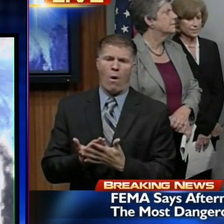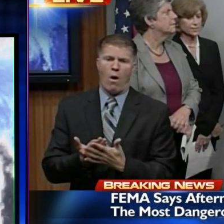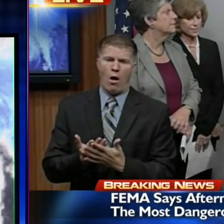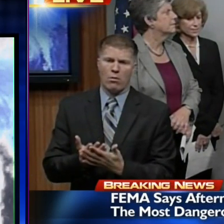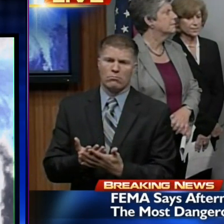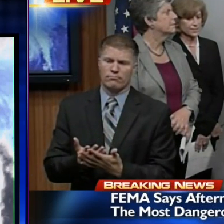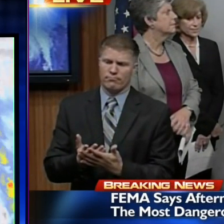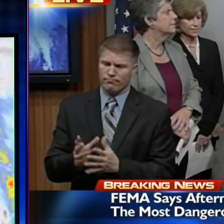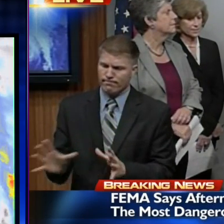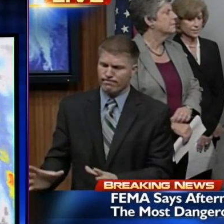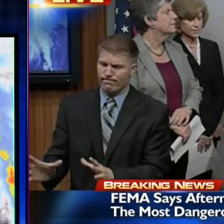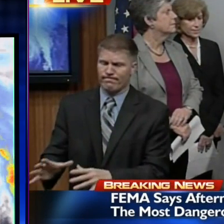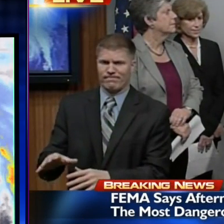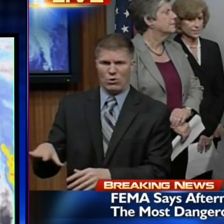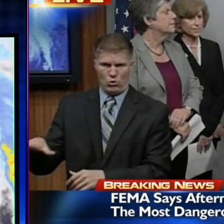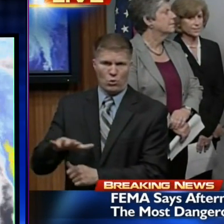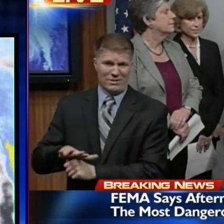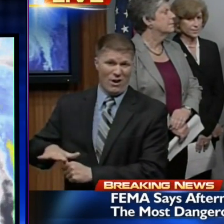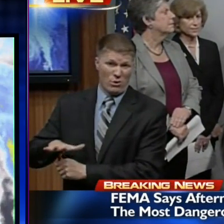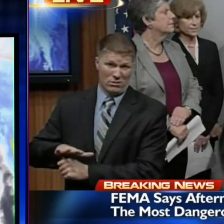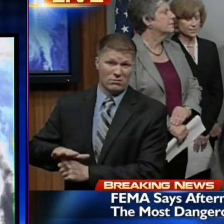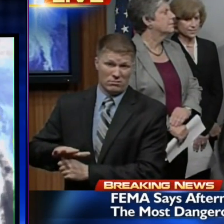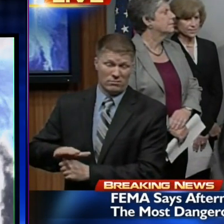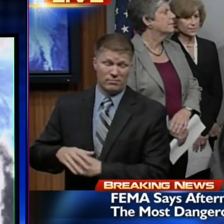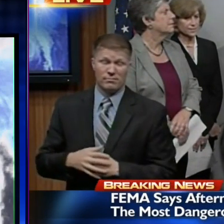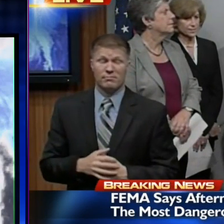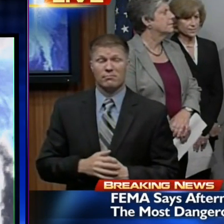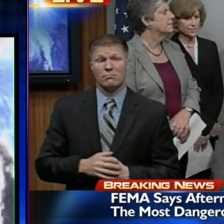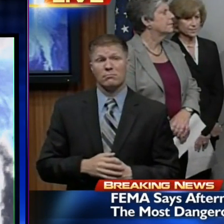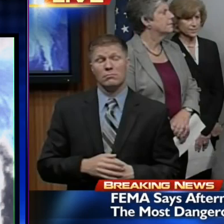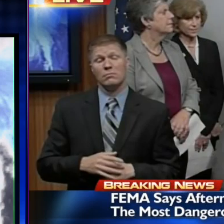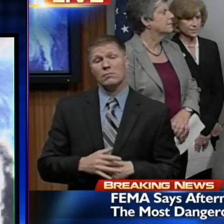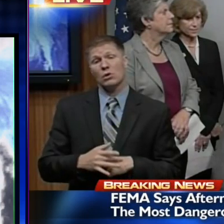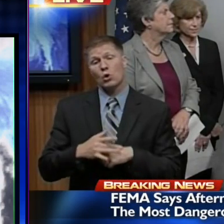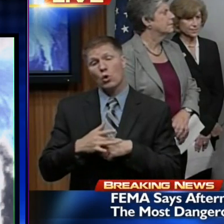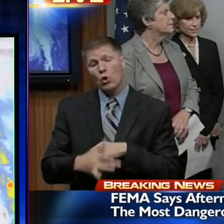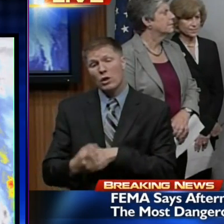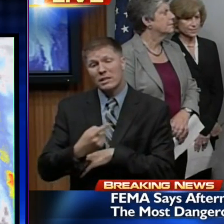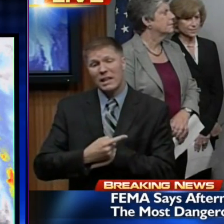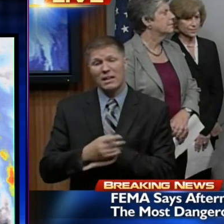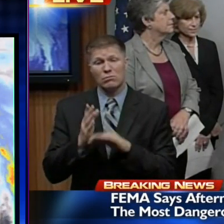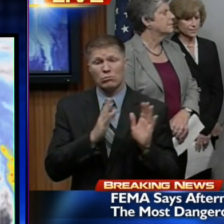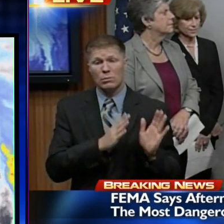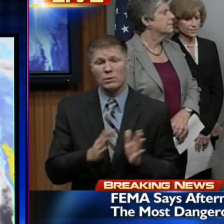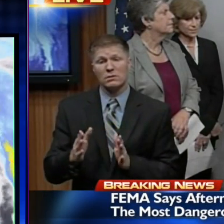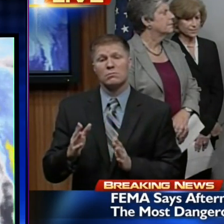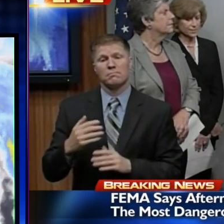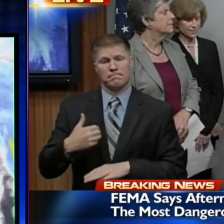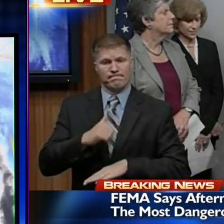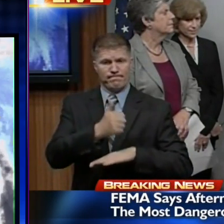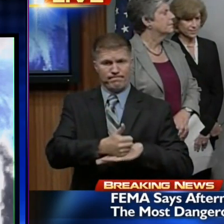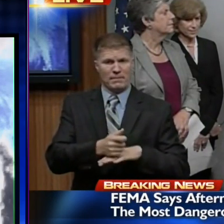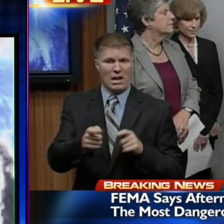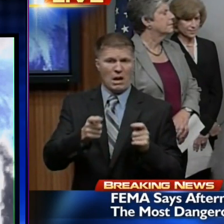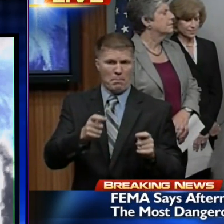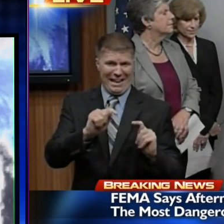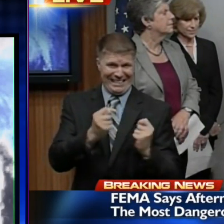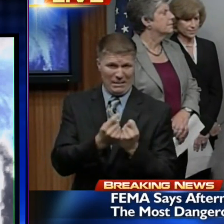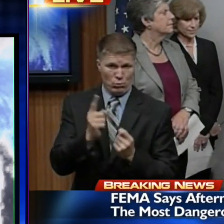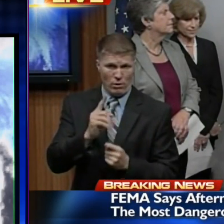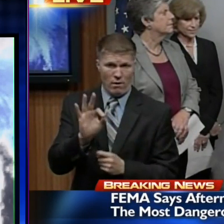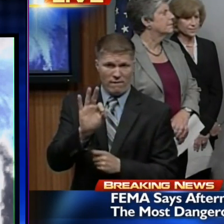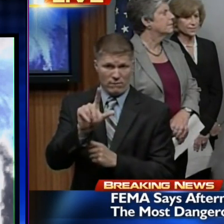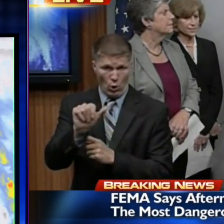implemented still on those regions. In the early days of preparation, we put command teams in Florida,